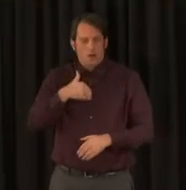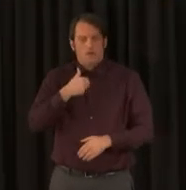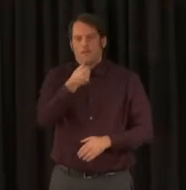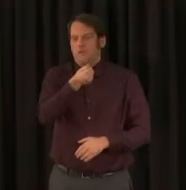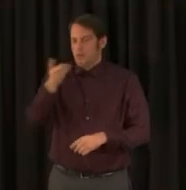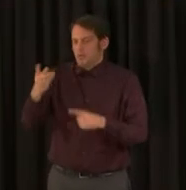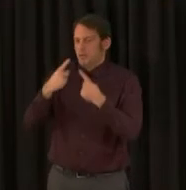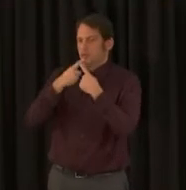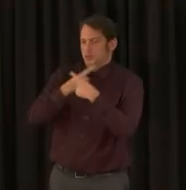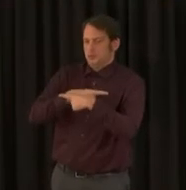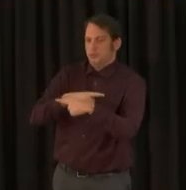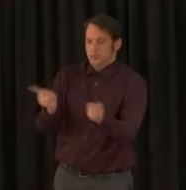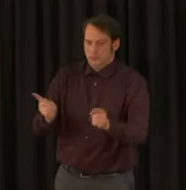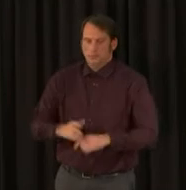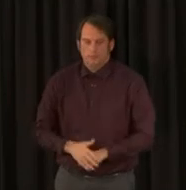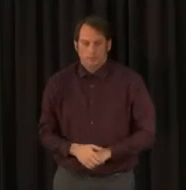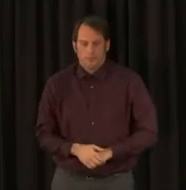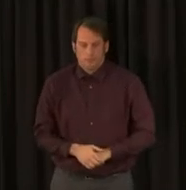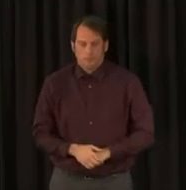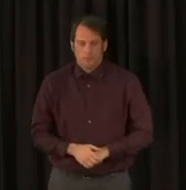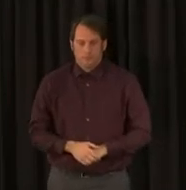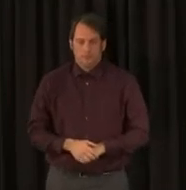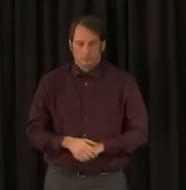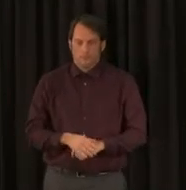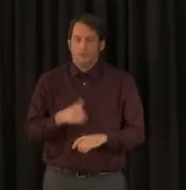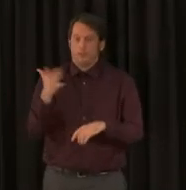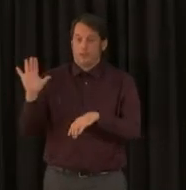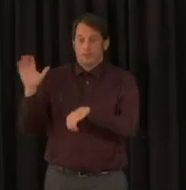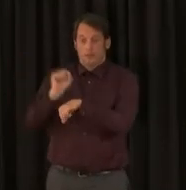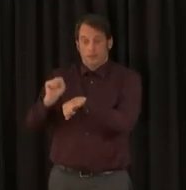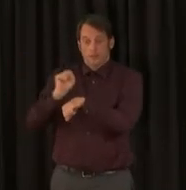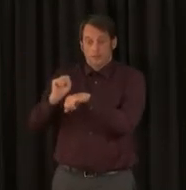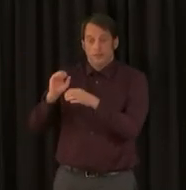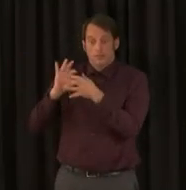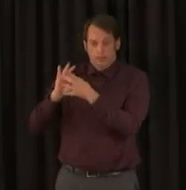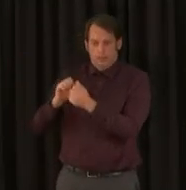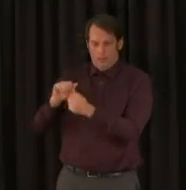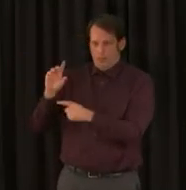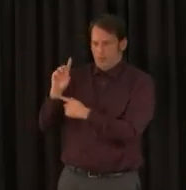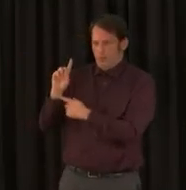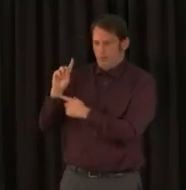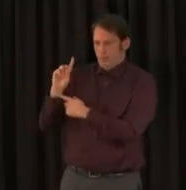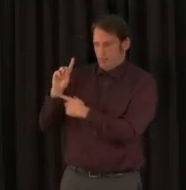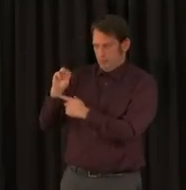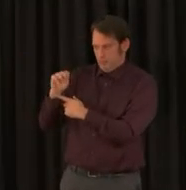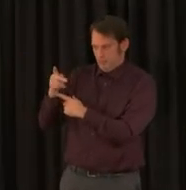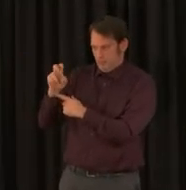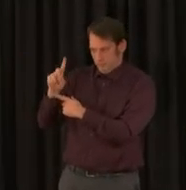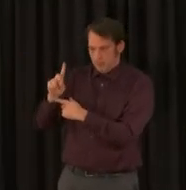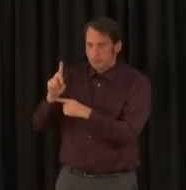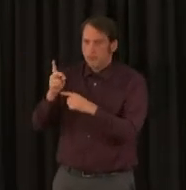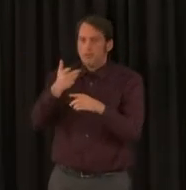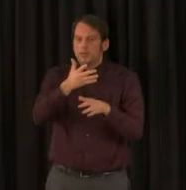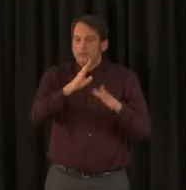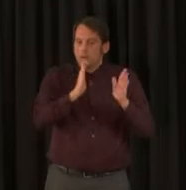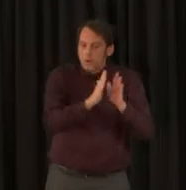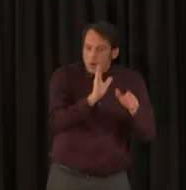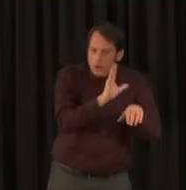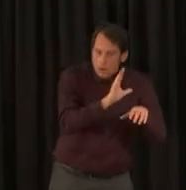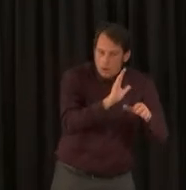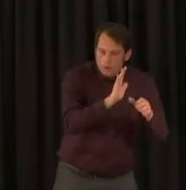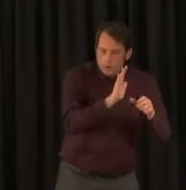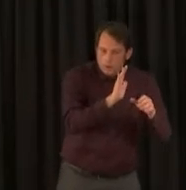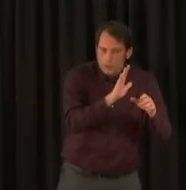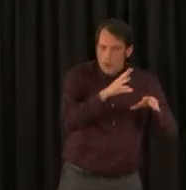an effort by MPD and DMPED to ask building owners and businesses to take down the